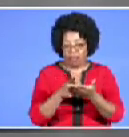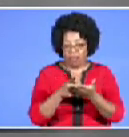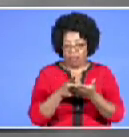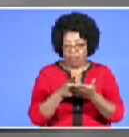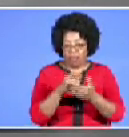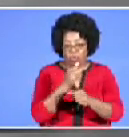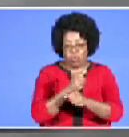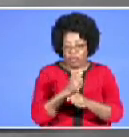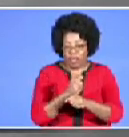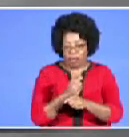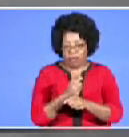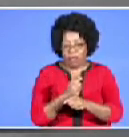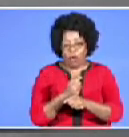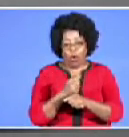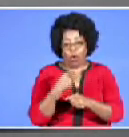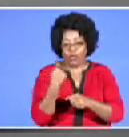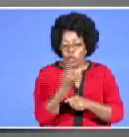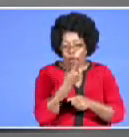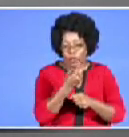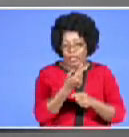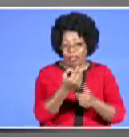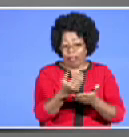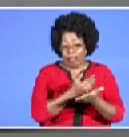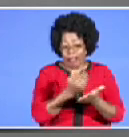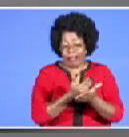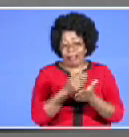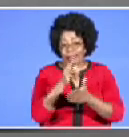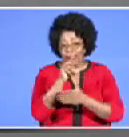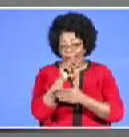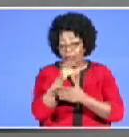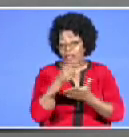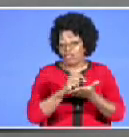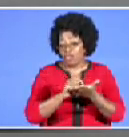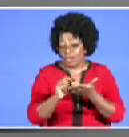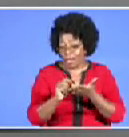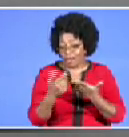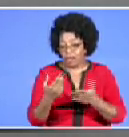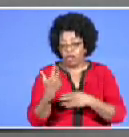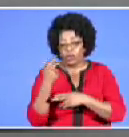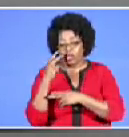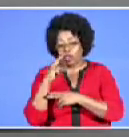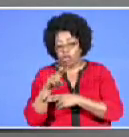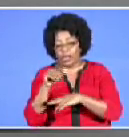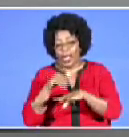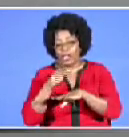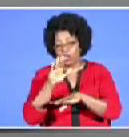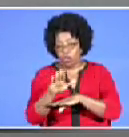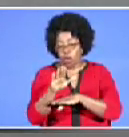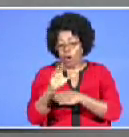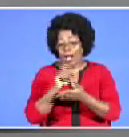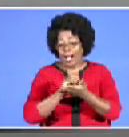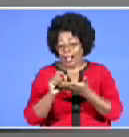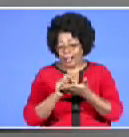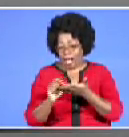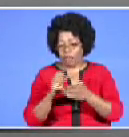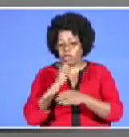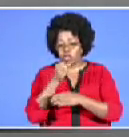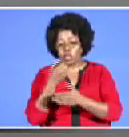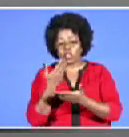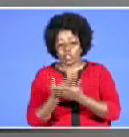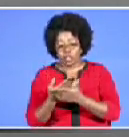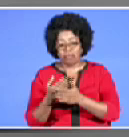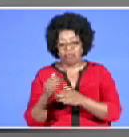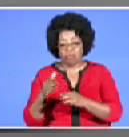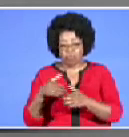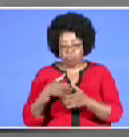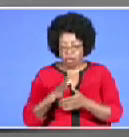collecting a national insurance check. And what we're going to do is we're going to look at your account, provide it, it's in good standing, and then once in good